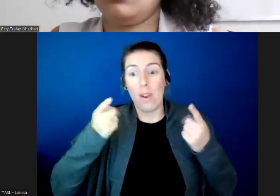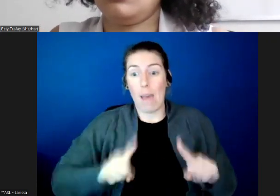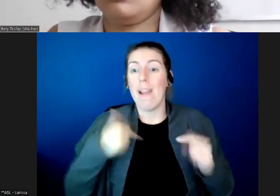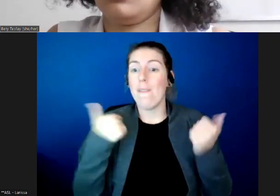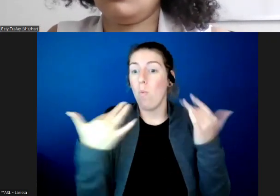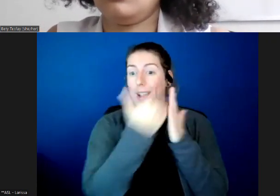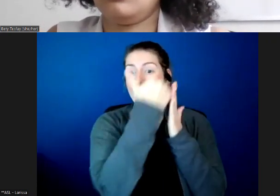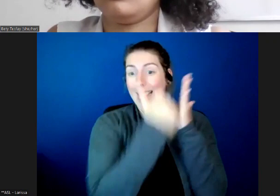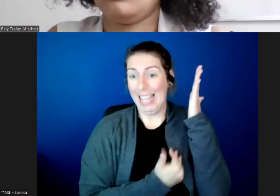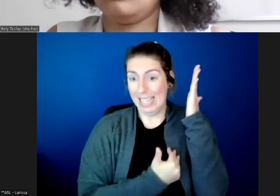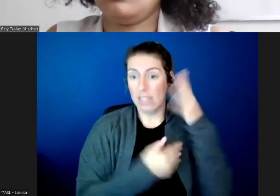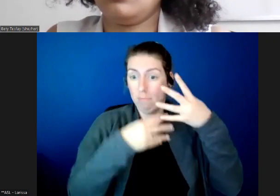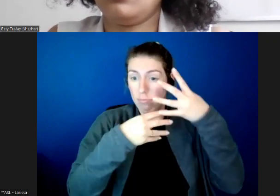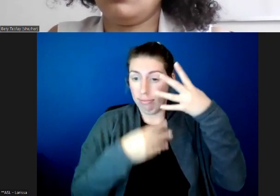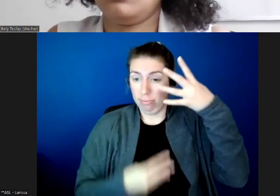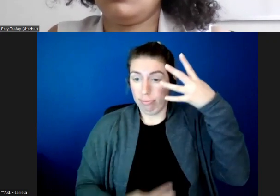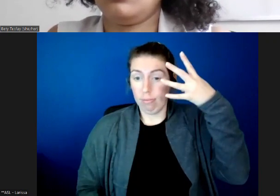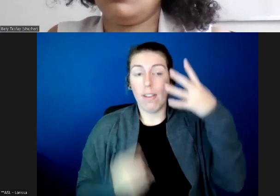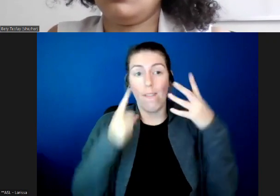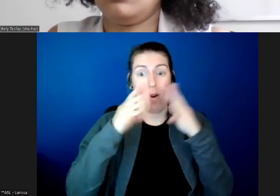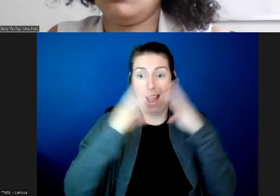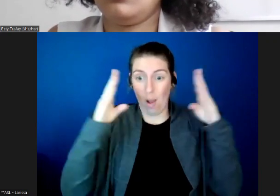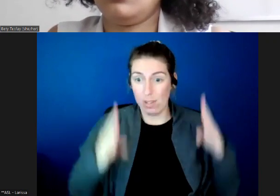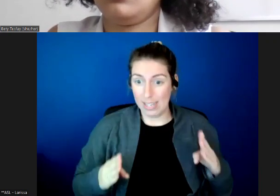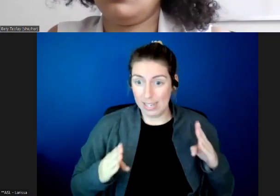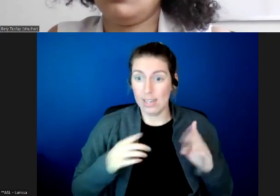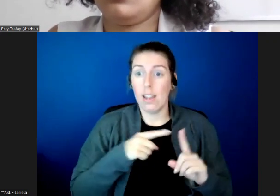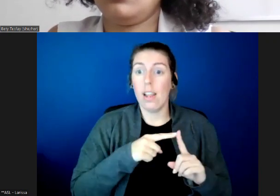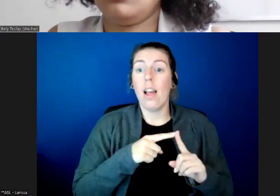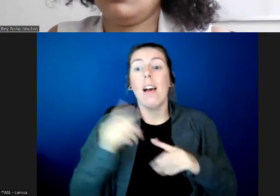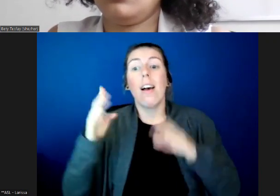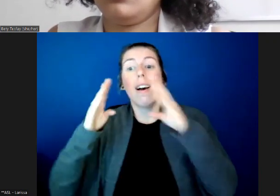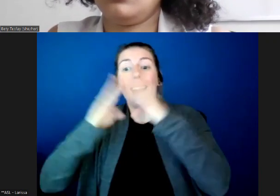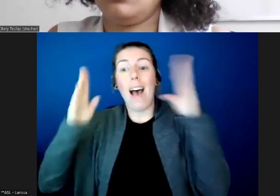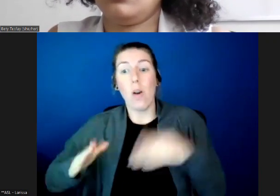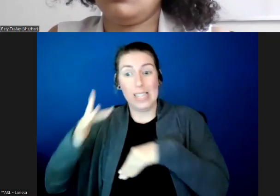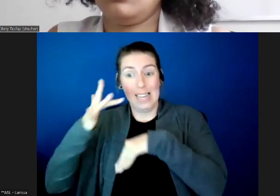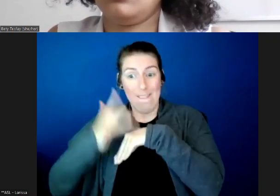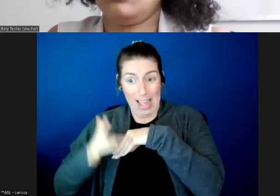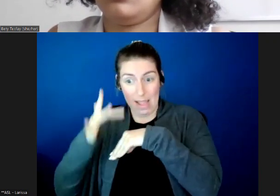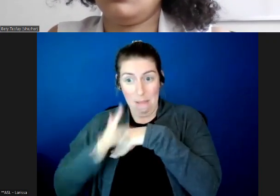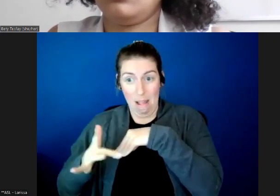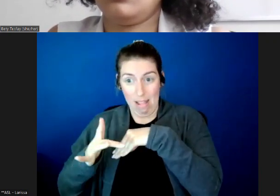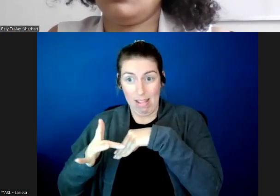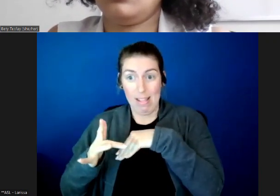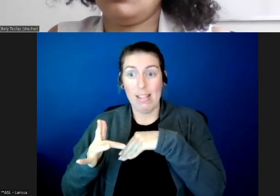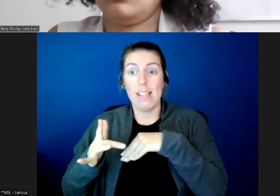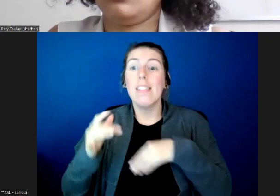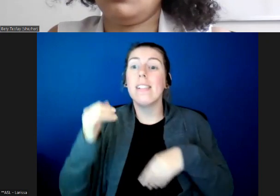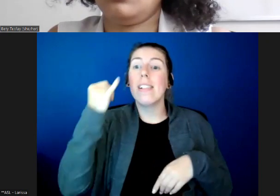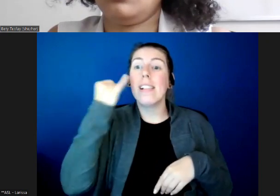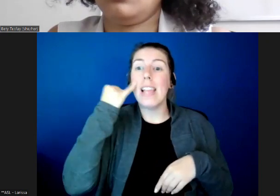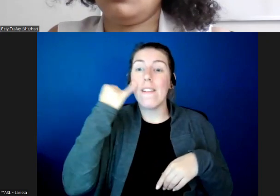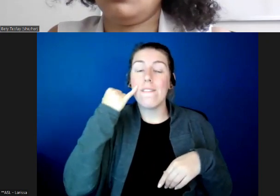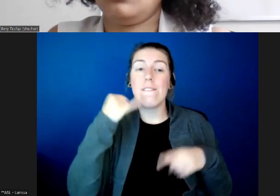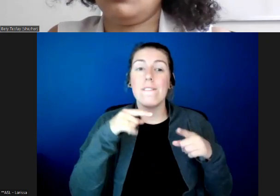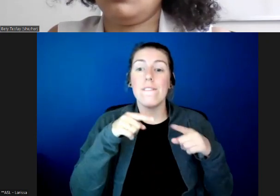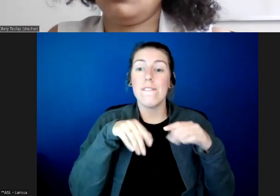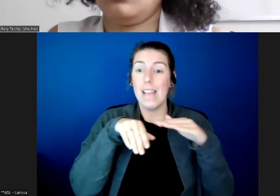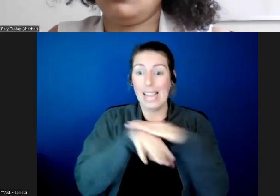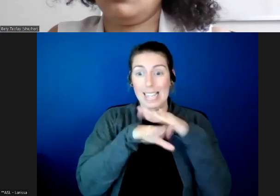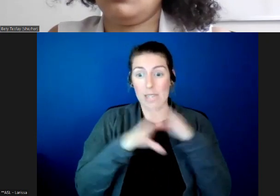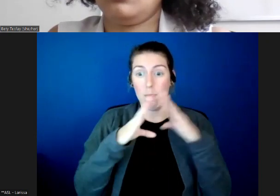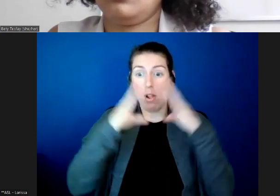of people for housing and you have housing that becomes available. And if a piece of accessible housing